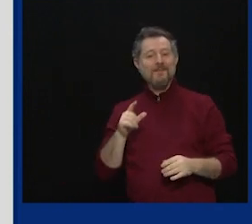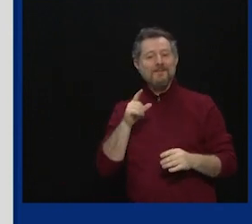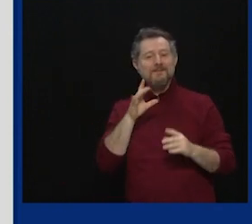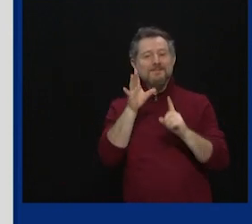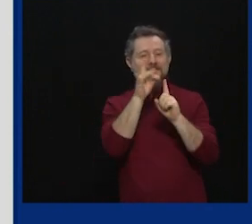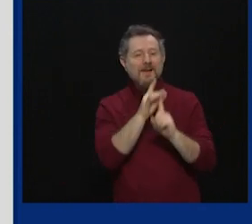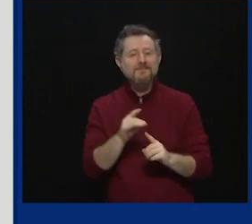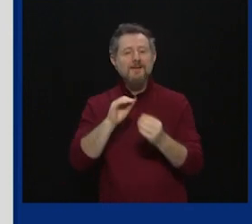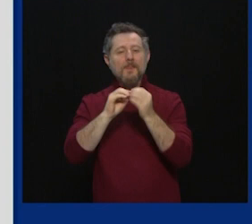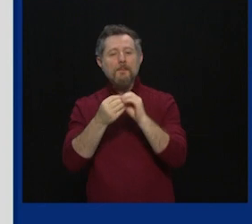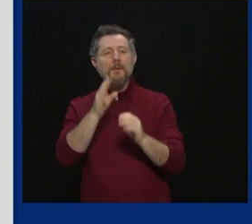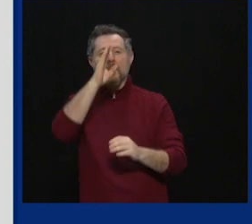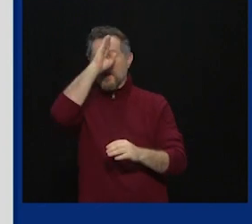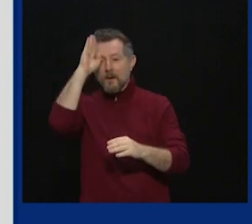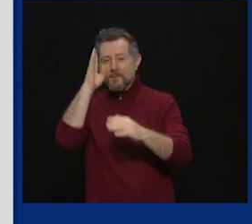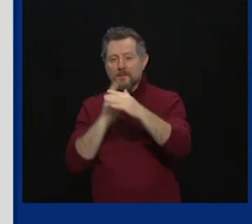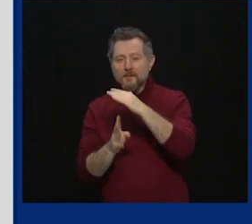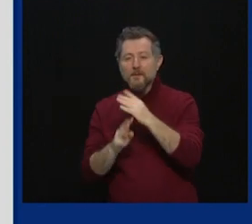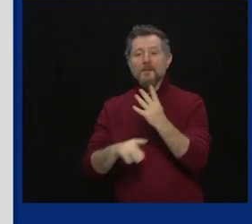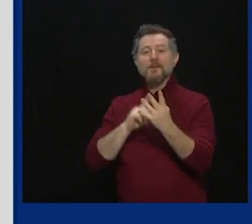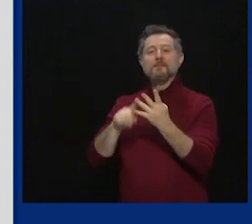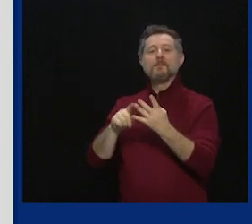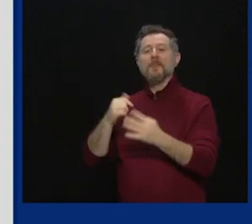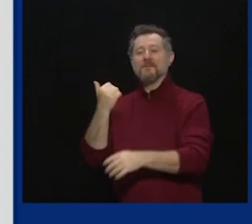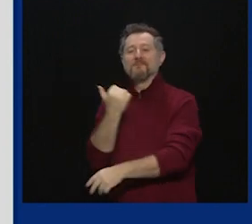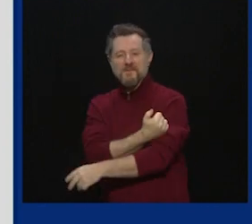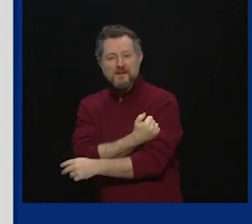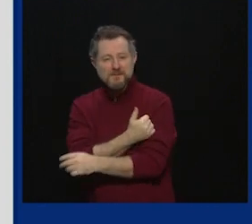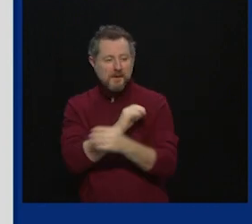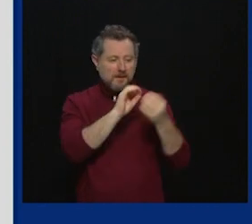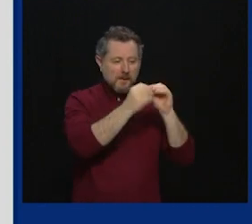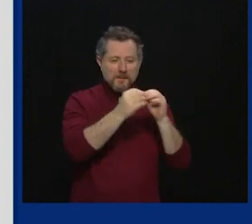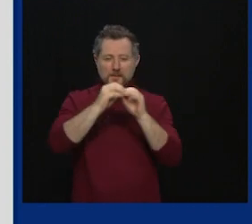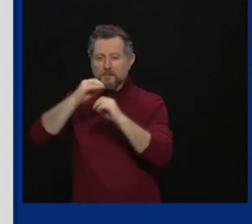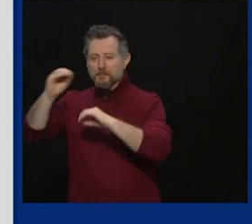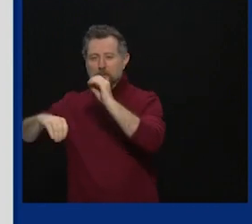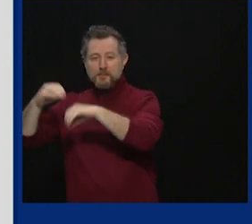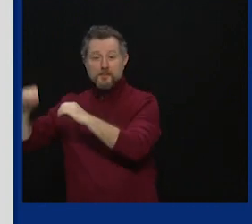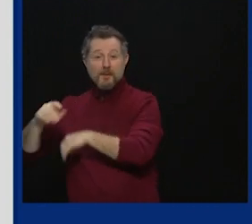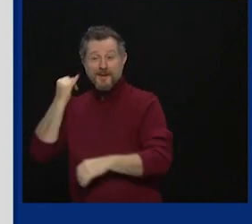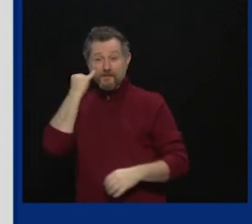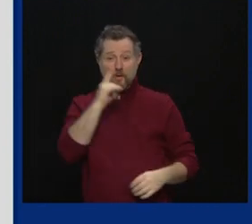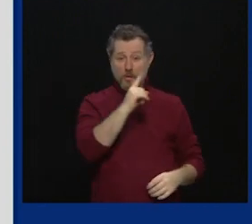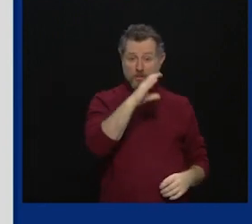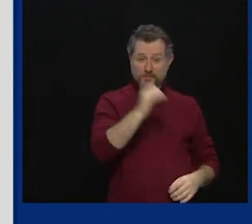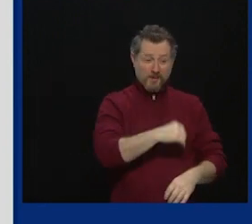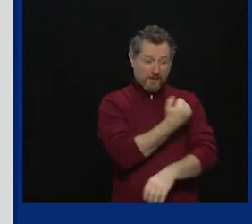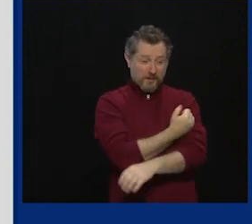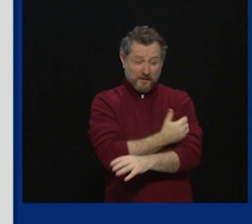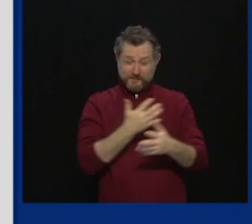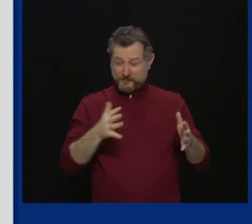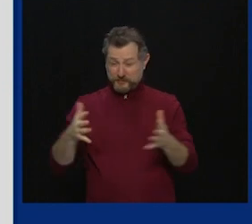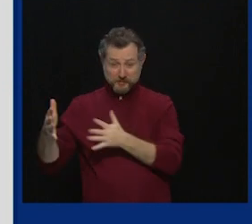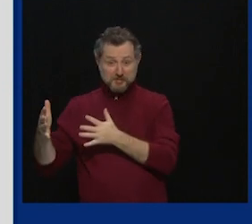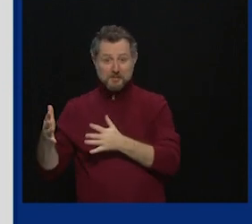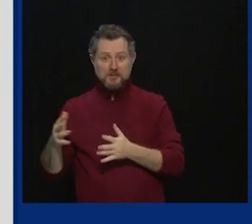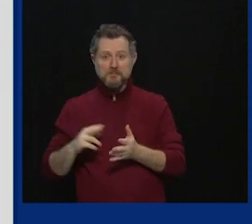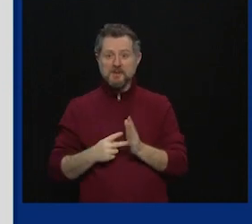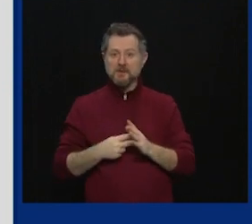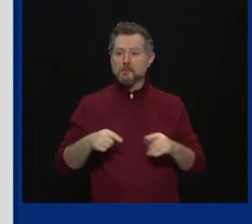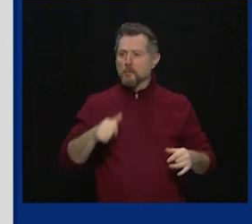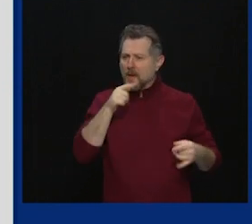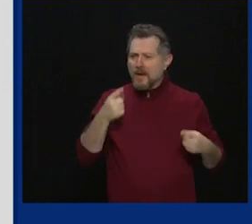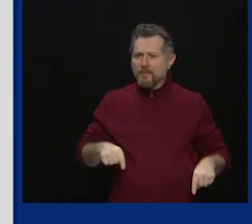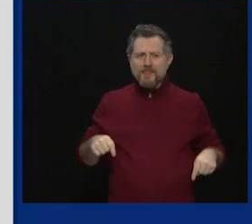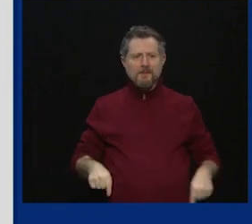vaccinations. If we had 100% vaccinated, wouldn't be here. We only had a 2% increase in New